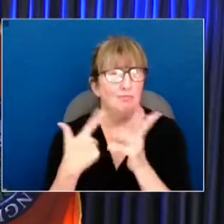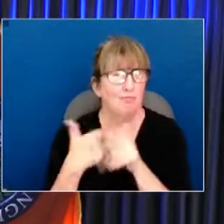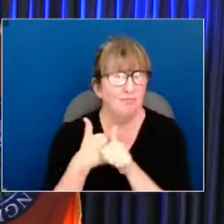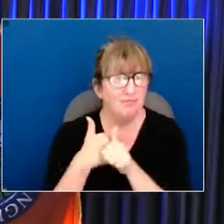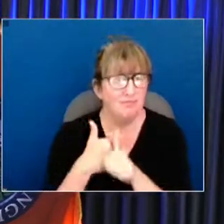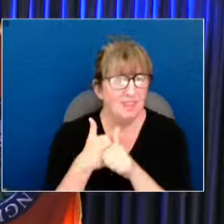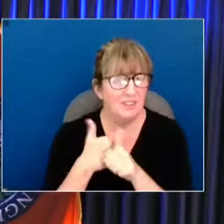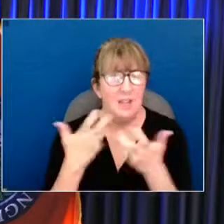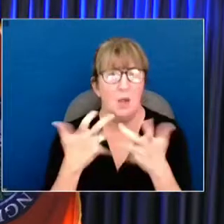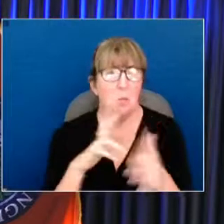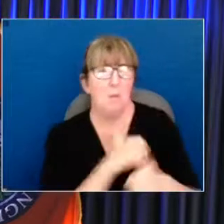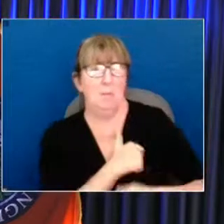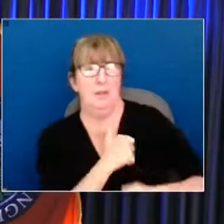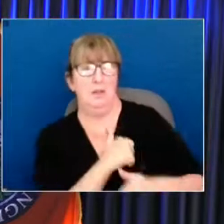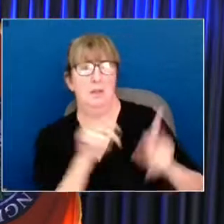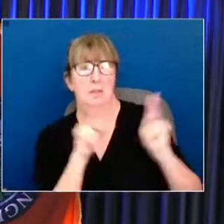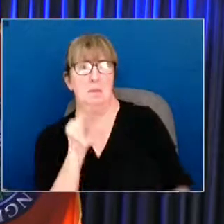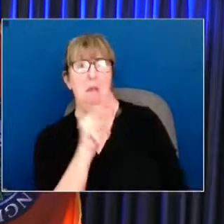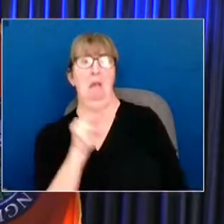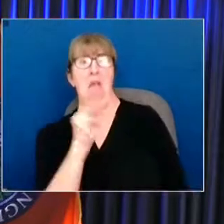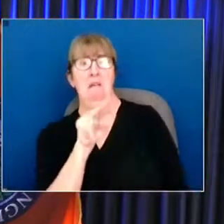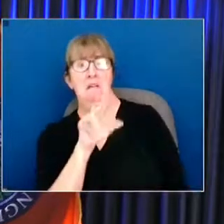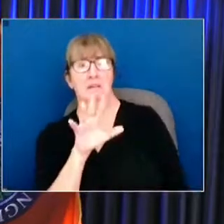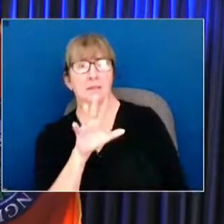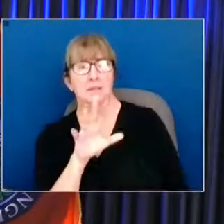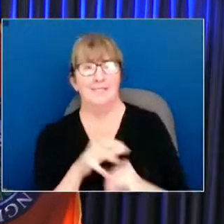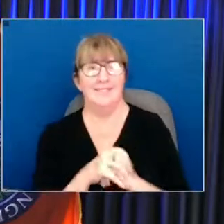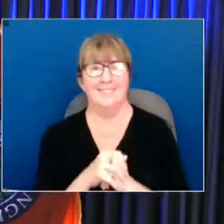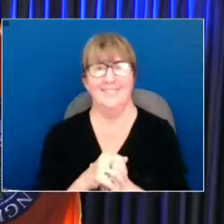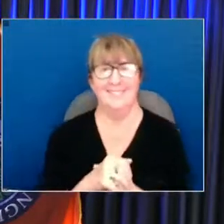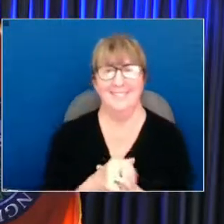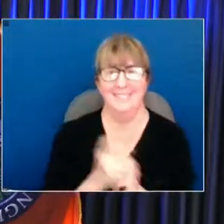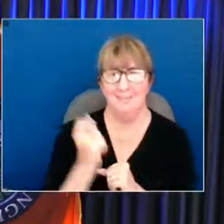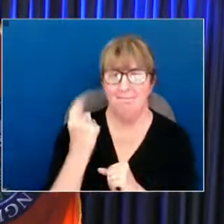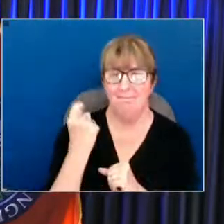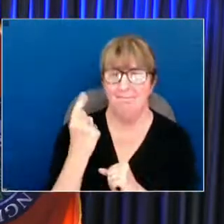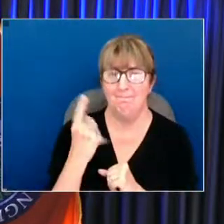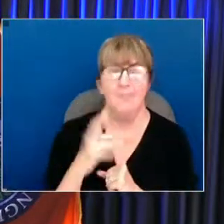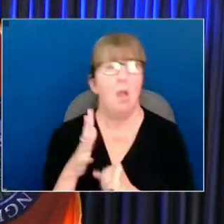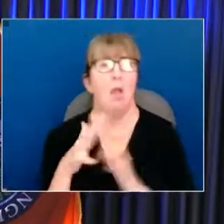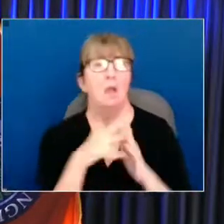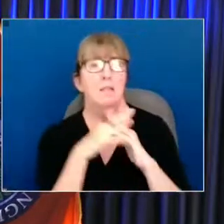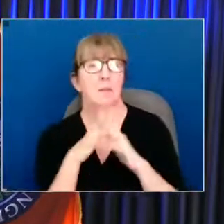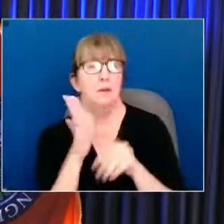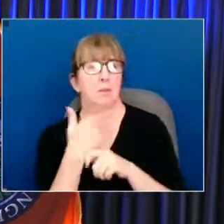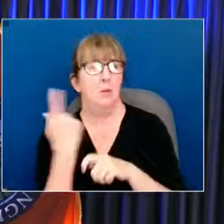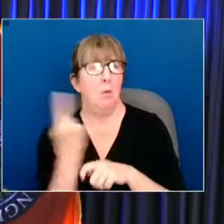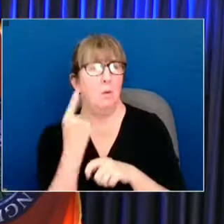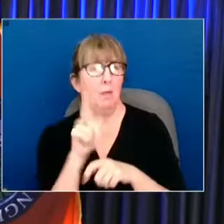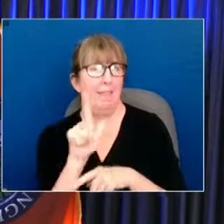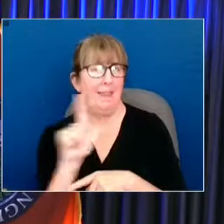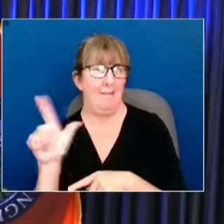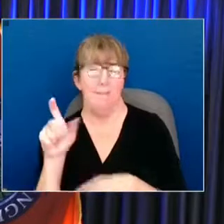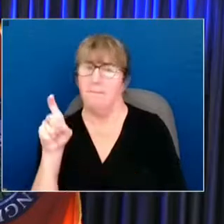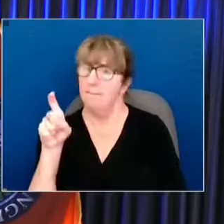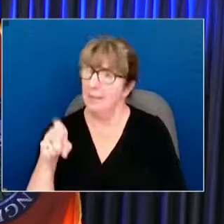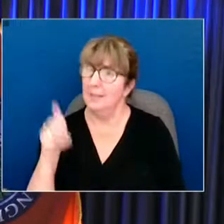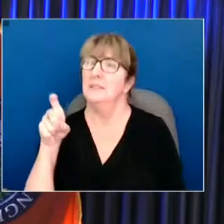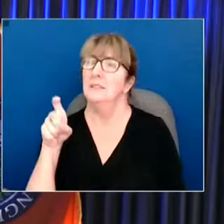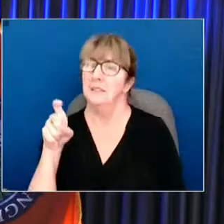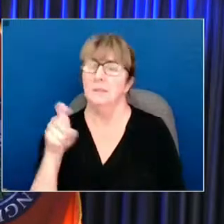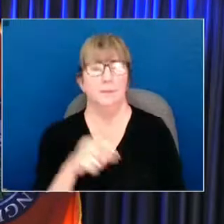have any military people. it's okay for us to split them Uh-huh. there. How's this? No, the American flag always has to be on the left. Always, yes. Uh-huh.